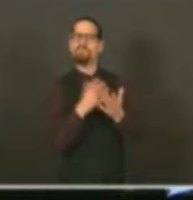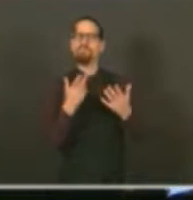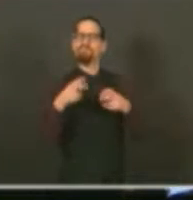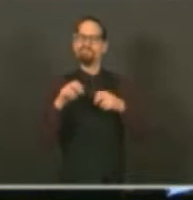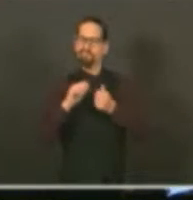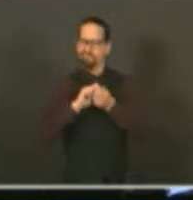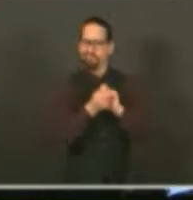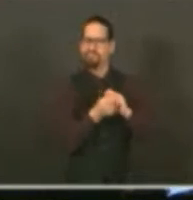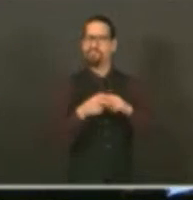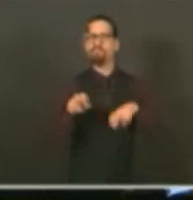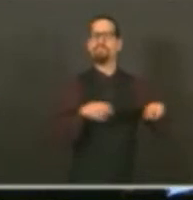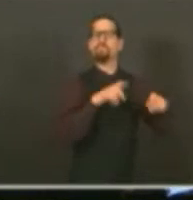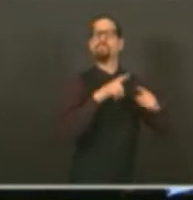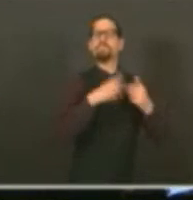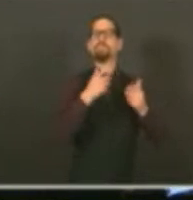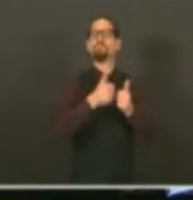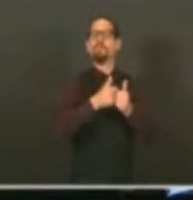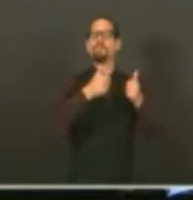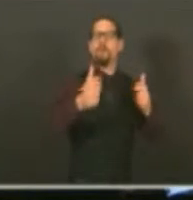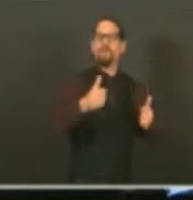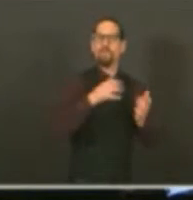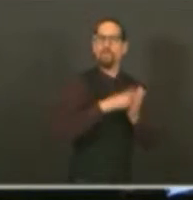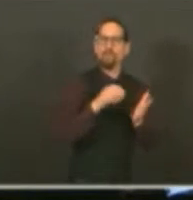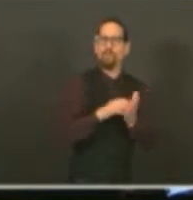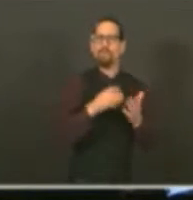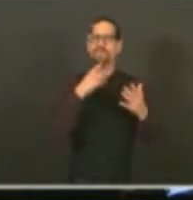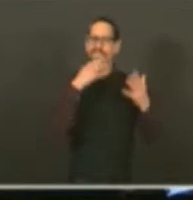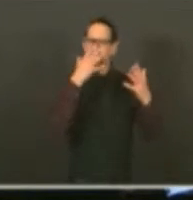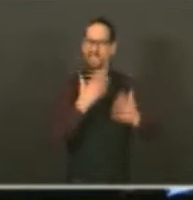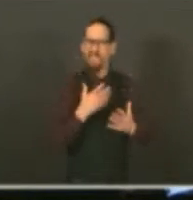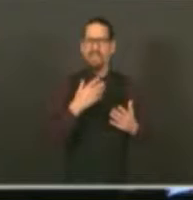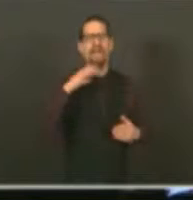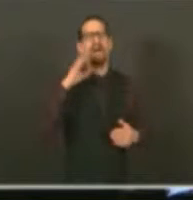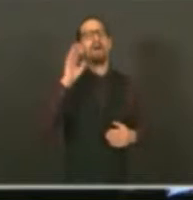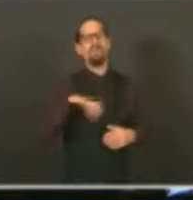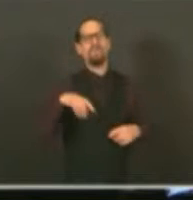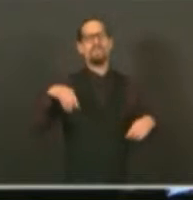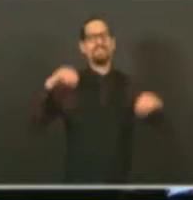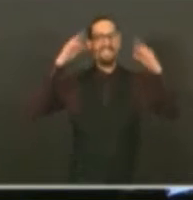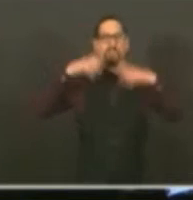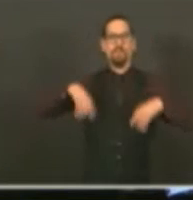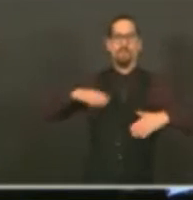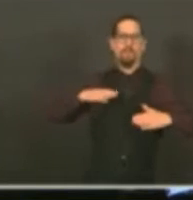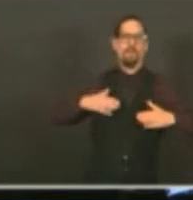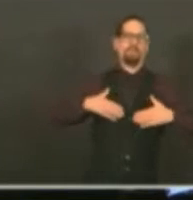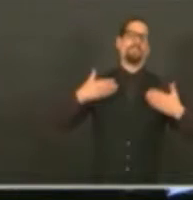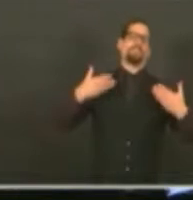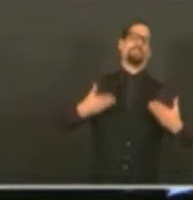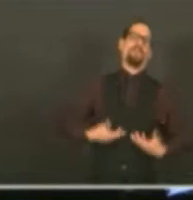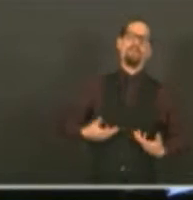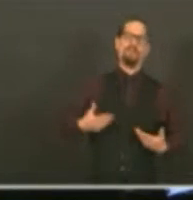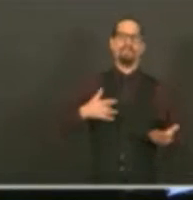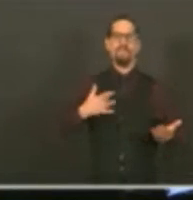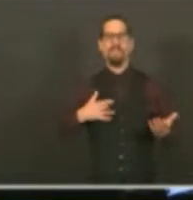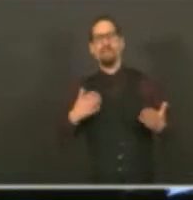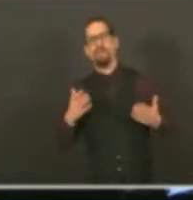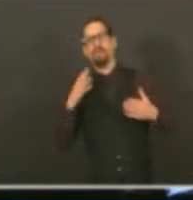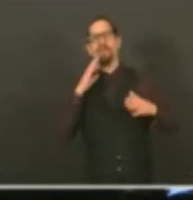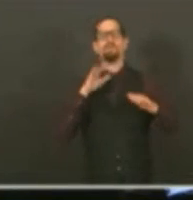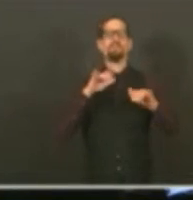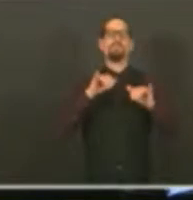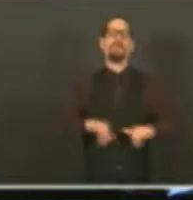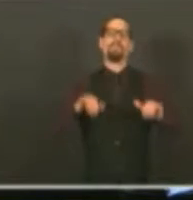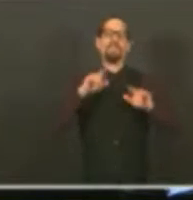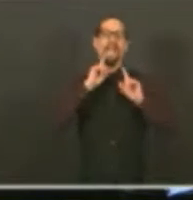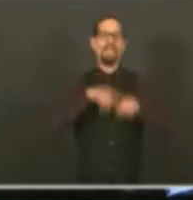remote. And obviously you're going to get a lot of pushback on this. The teachers are very upset, thinking schools are upset. I know you've had the same answer all the way throughout.